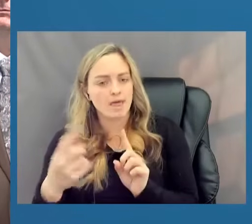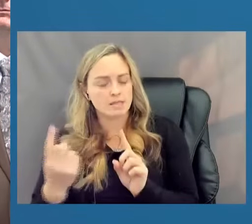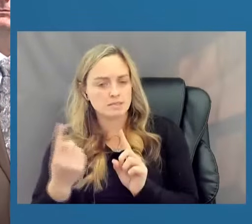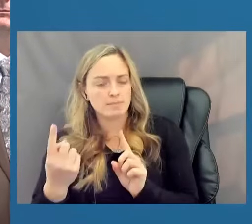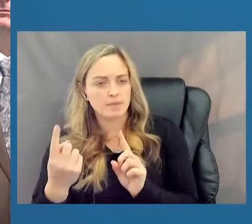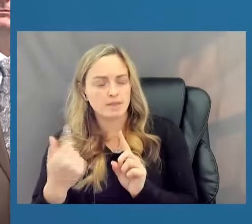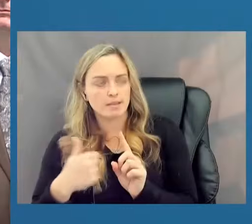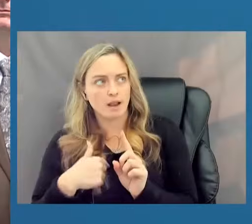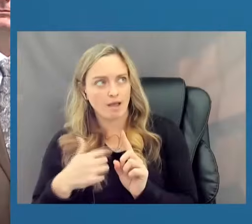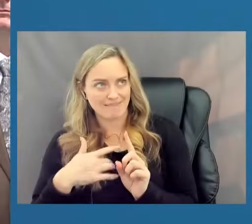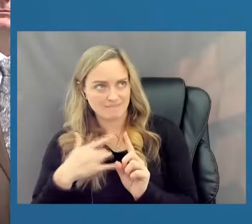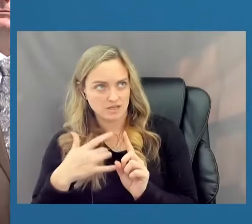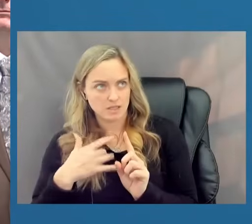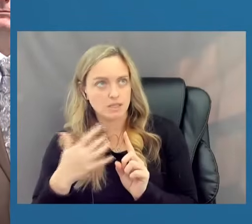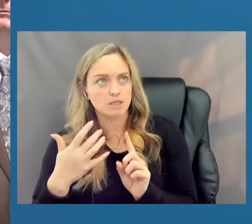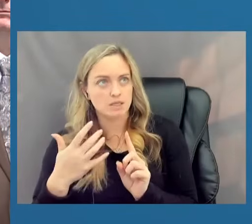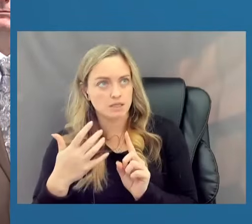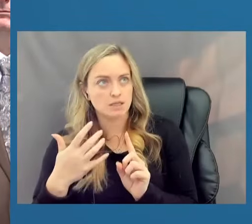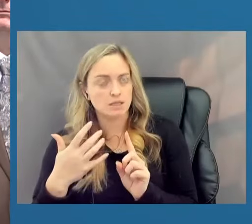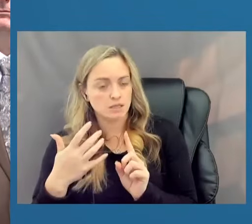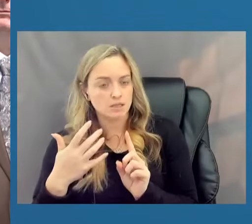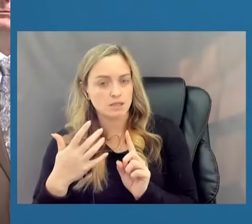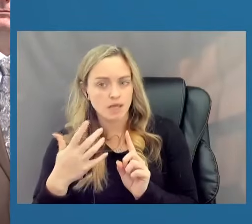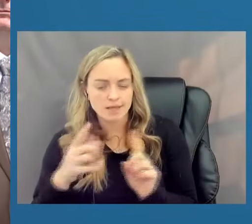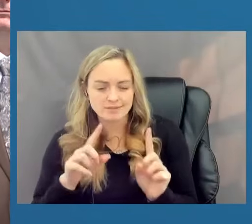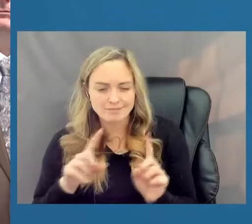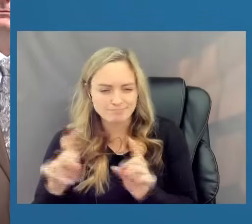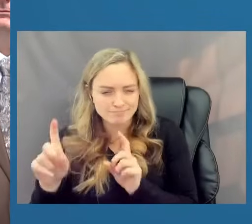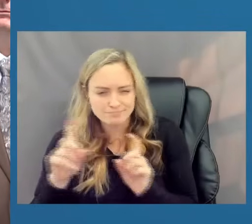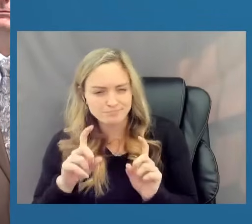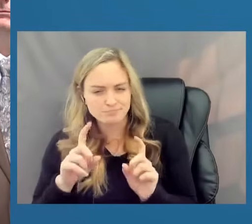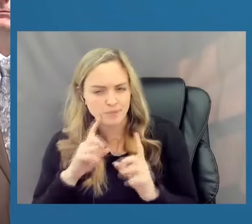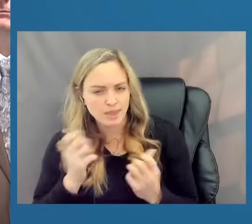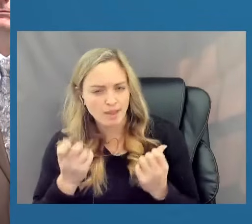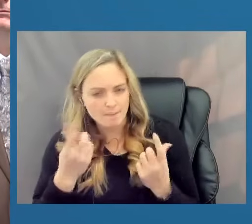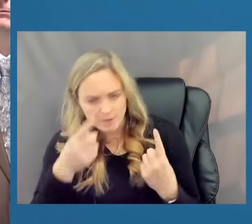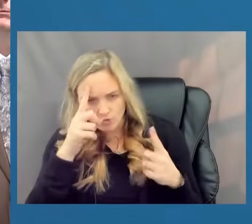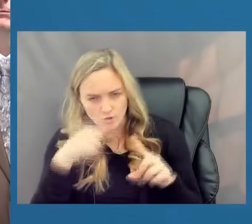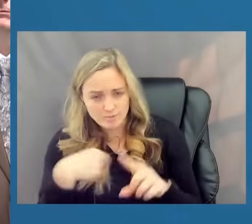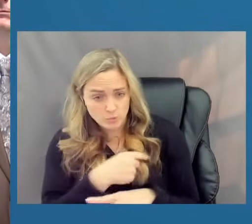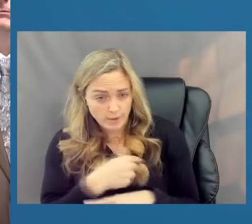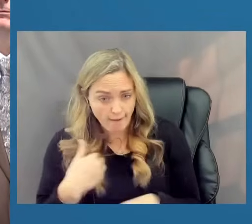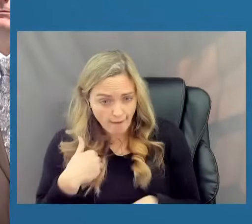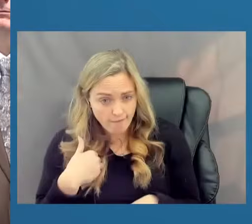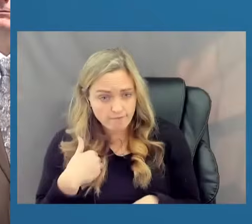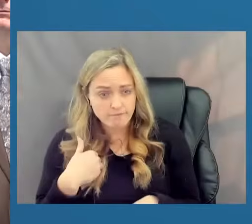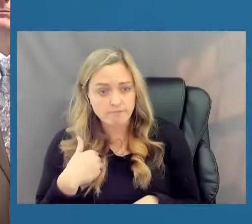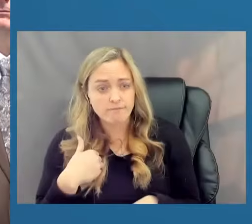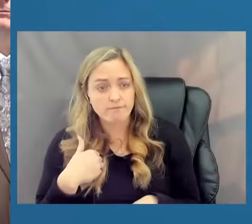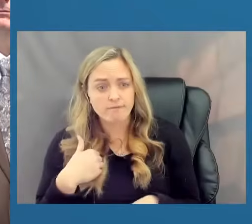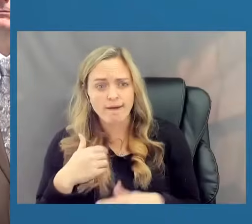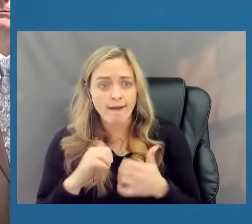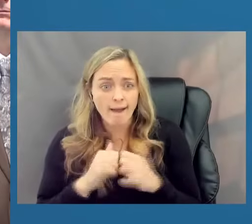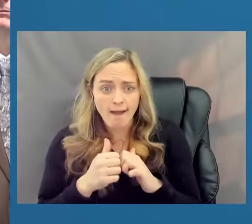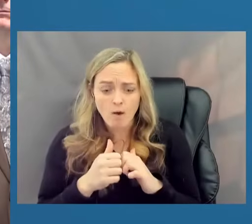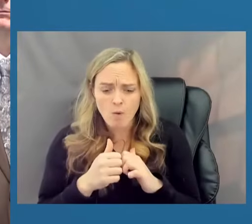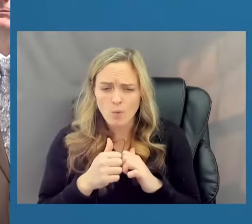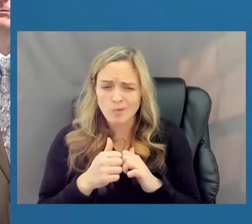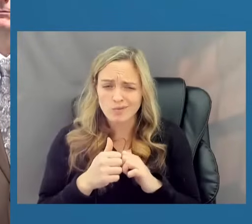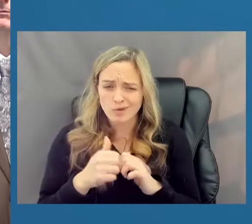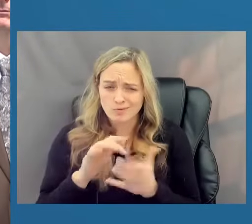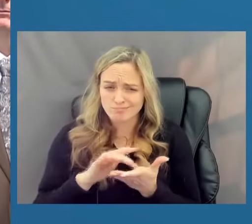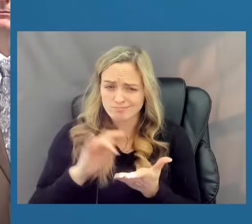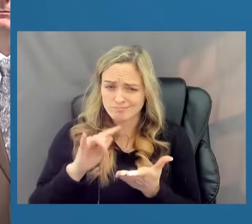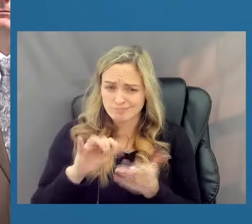I feel that as I survey and find out how many of these agreements we actually have and how they're being abused. I think it